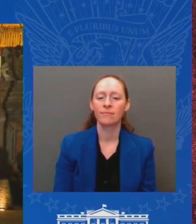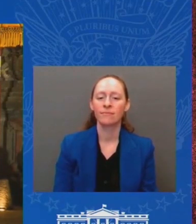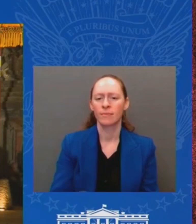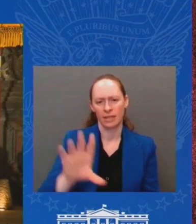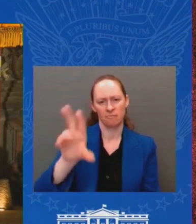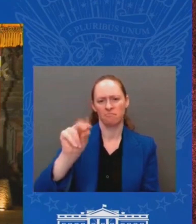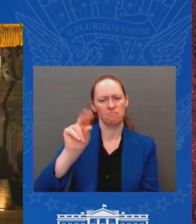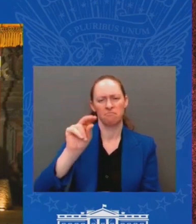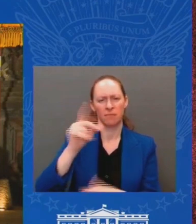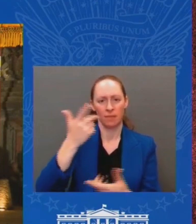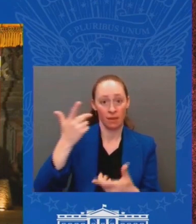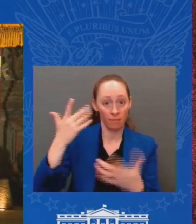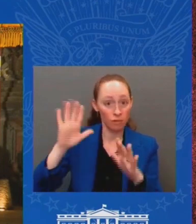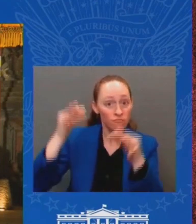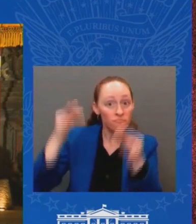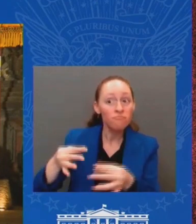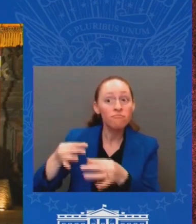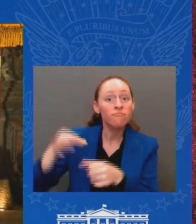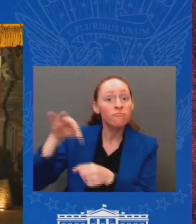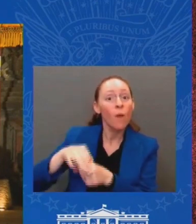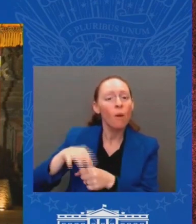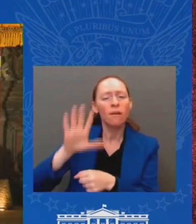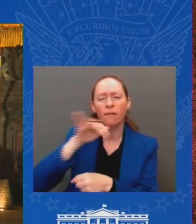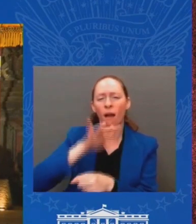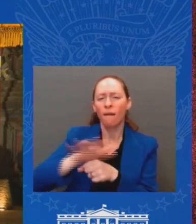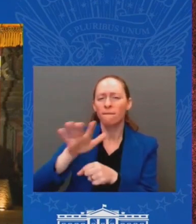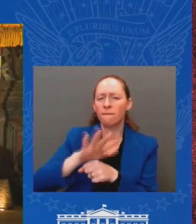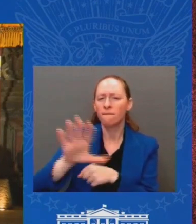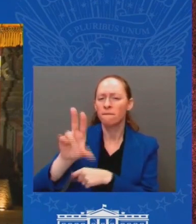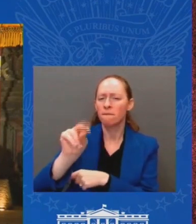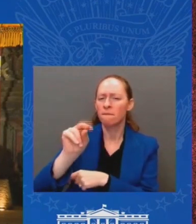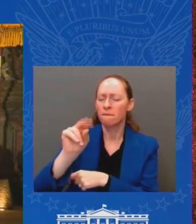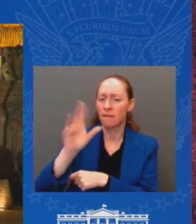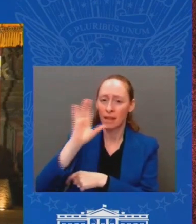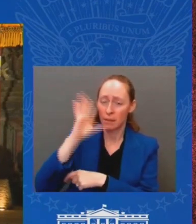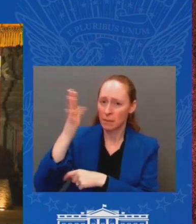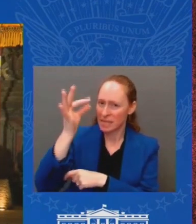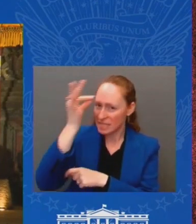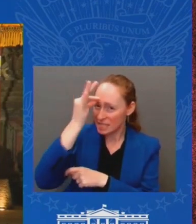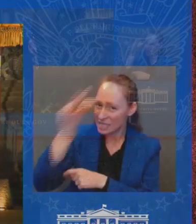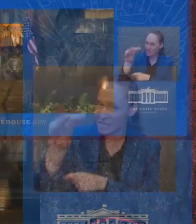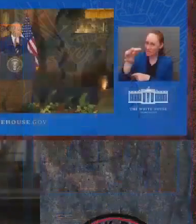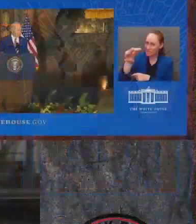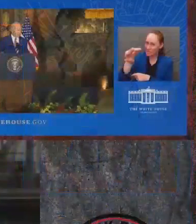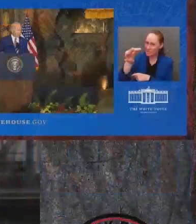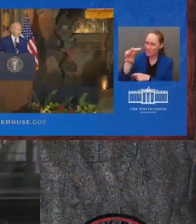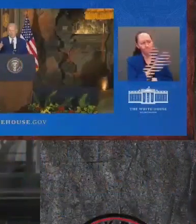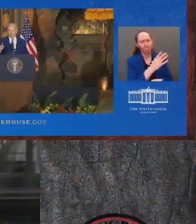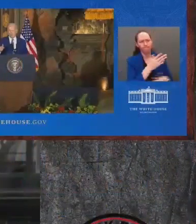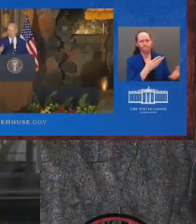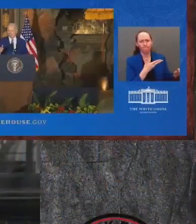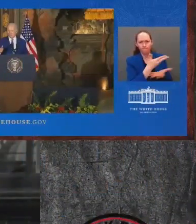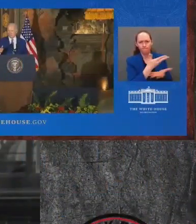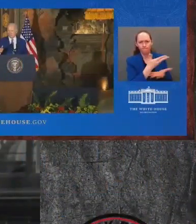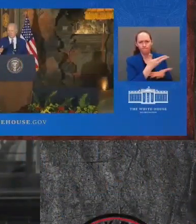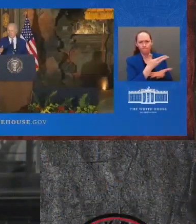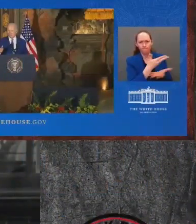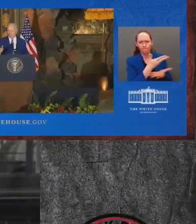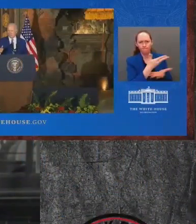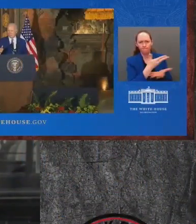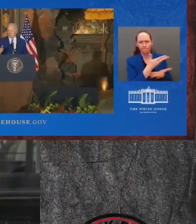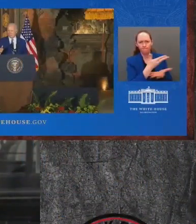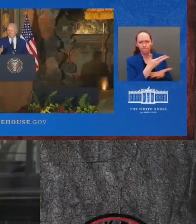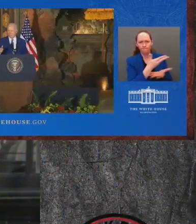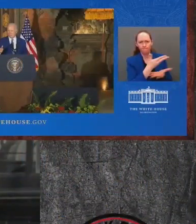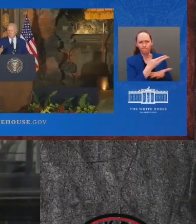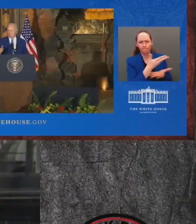think we're going to get very close in the House, but I don't... I think it's going to be very close, but I don't think we're going to make it. All right, you. Why is it... Does